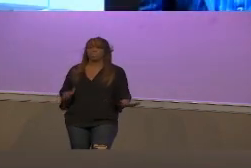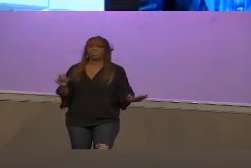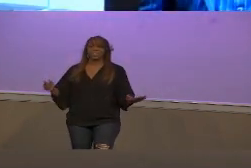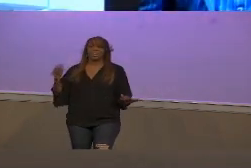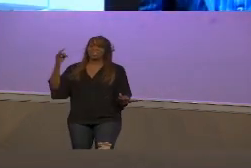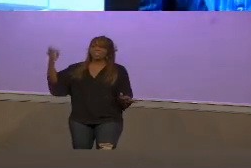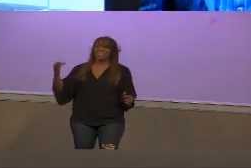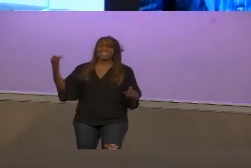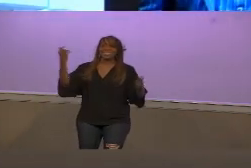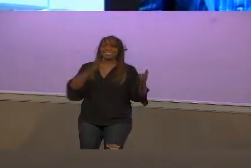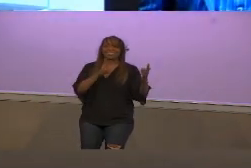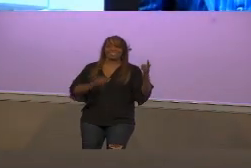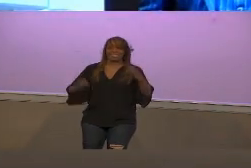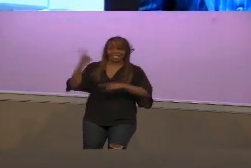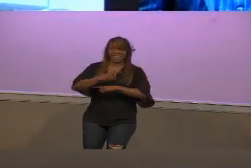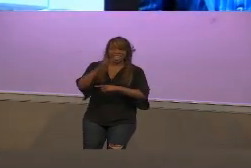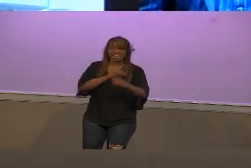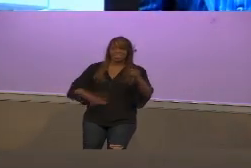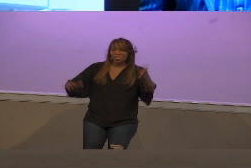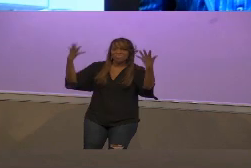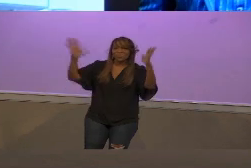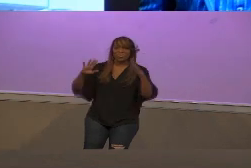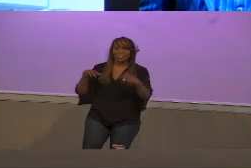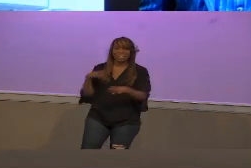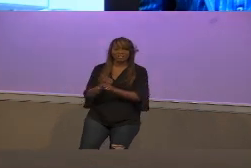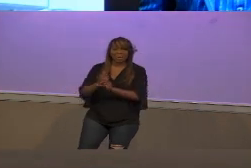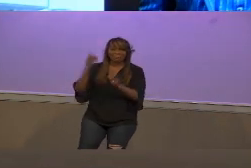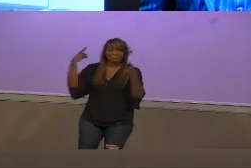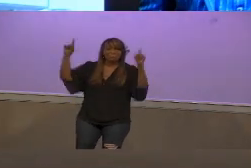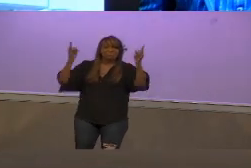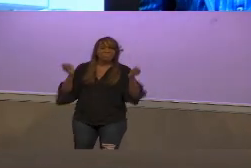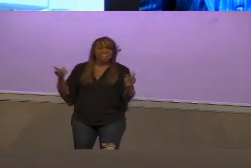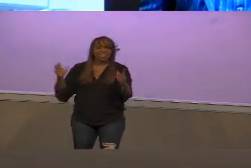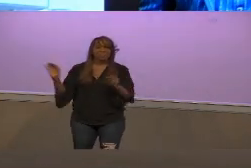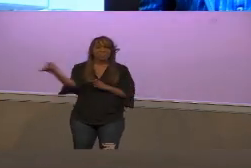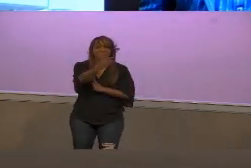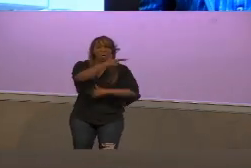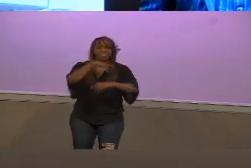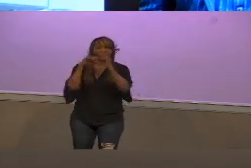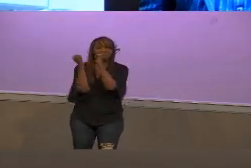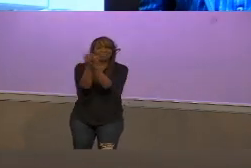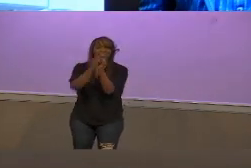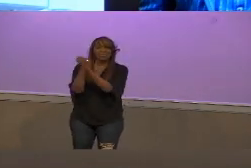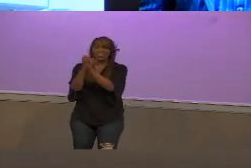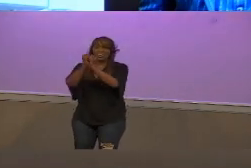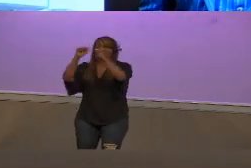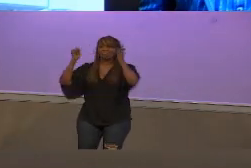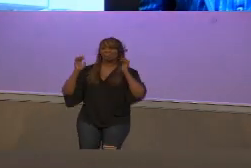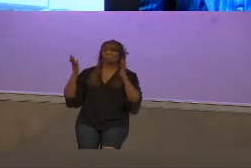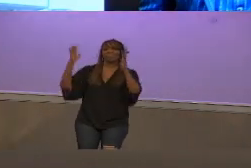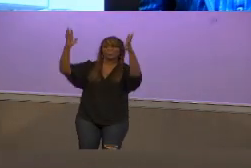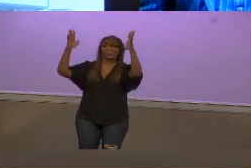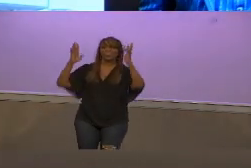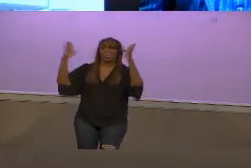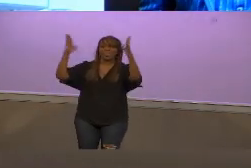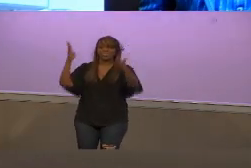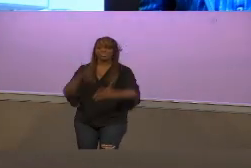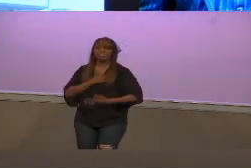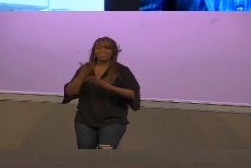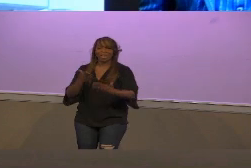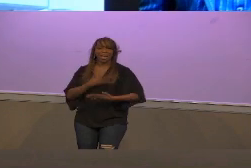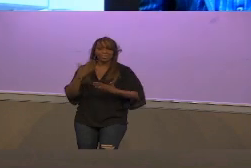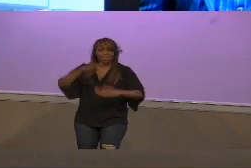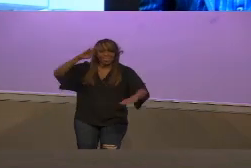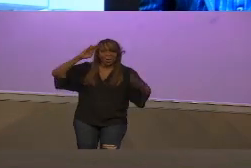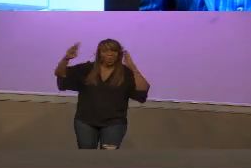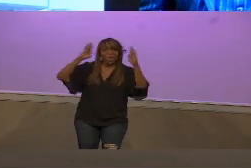This is the day that the Lord has made. Let us all rejoice and be glad in it.